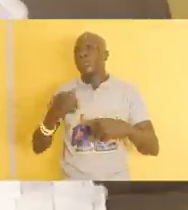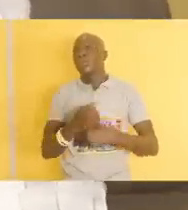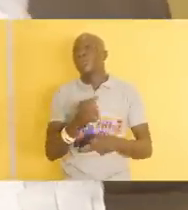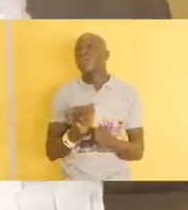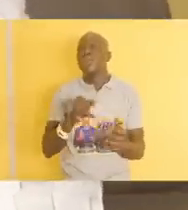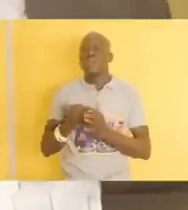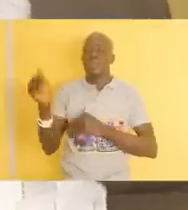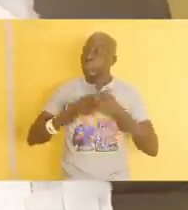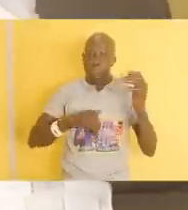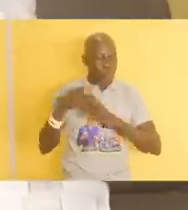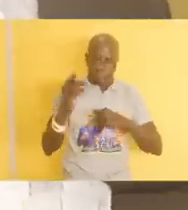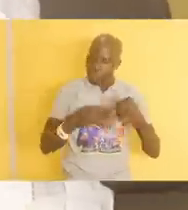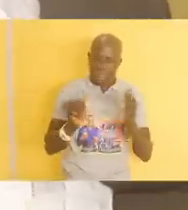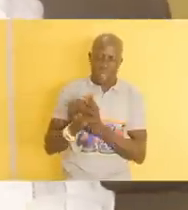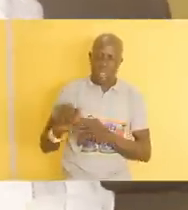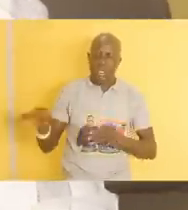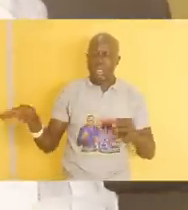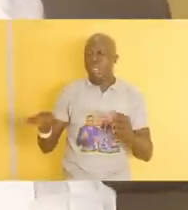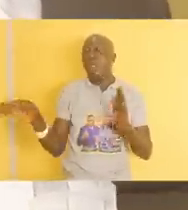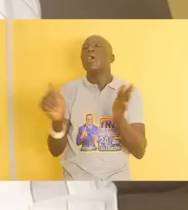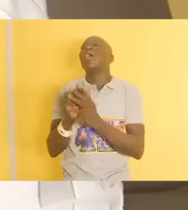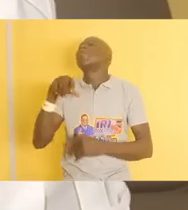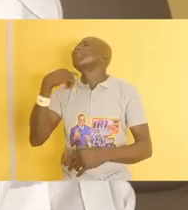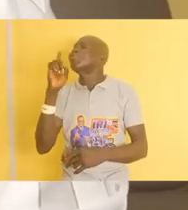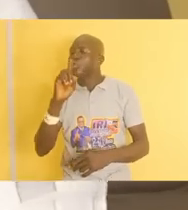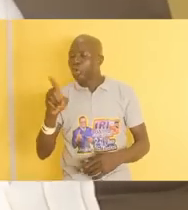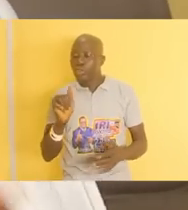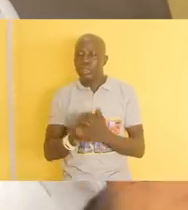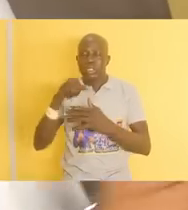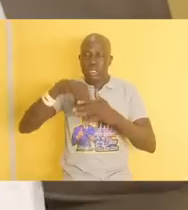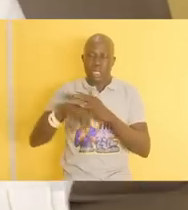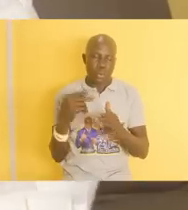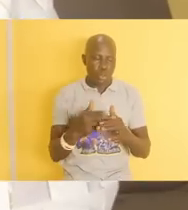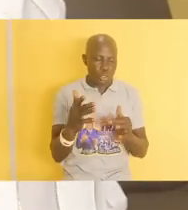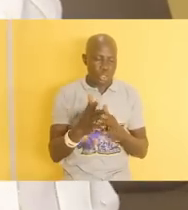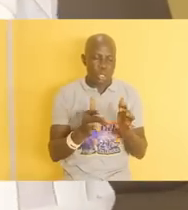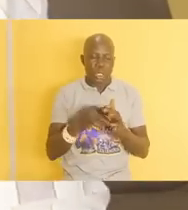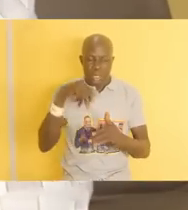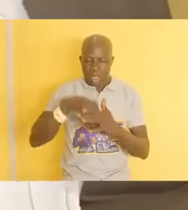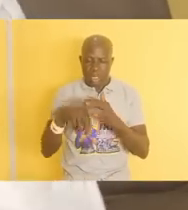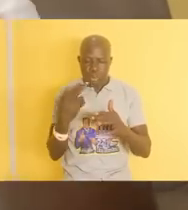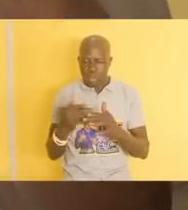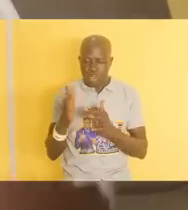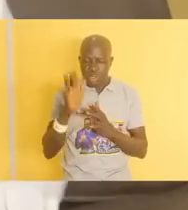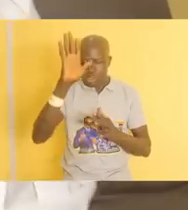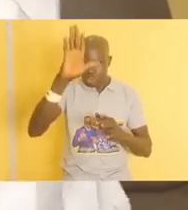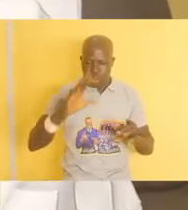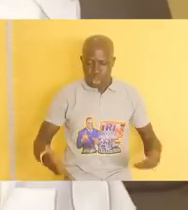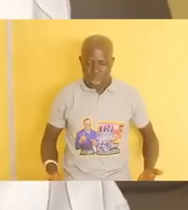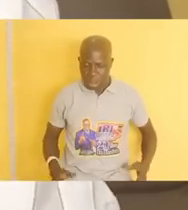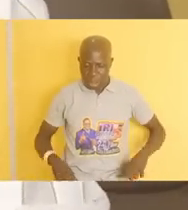like son of guru then I can assure you this gilambo teviara loruko jesu aye re